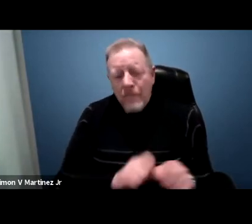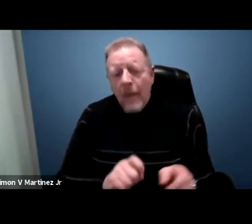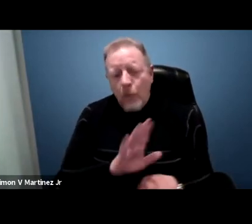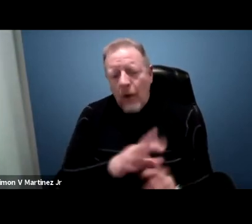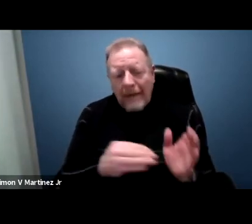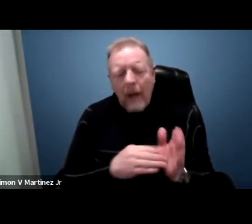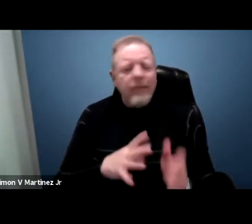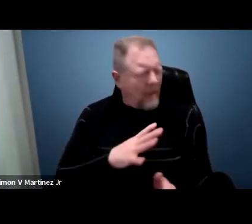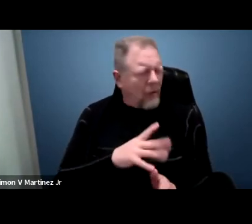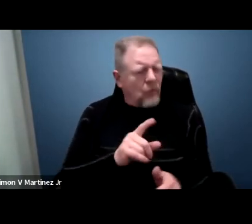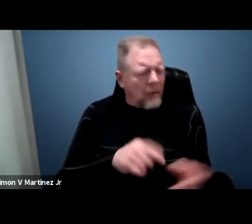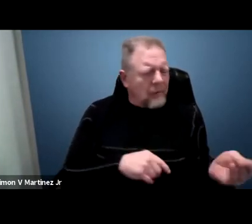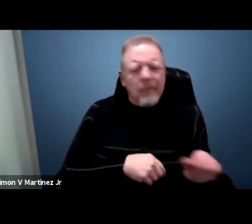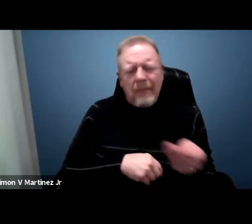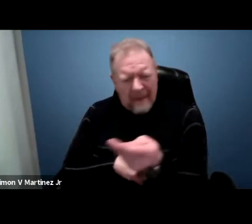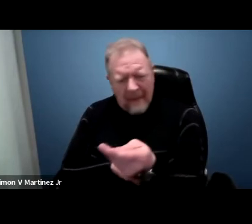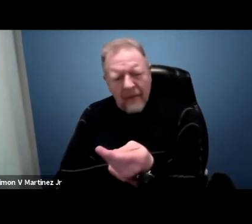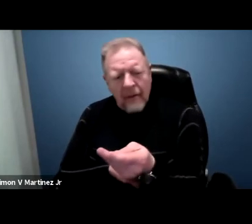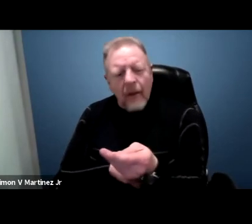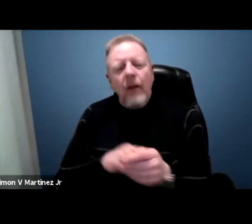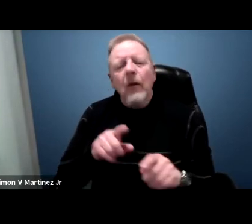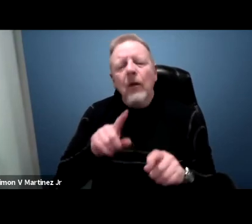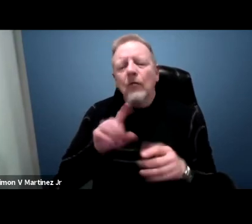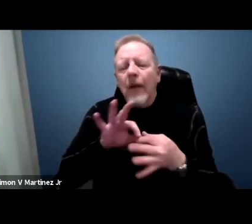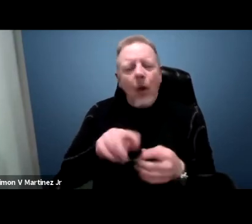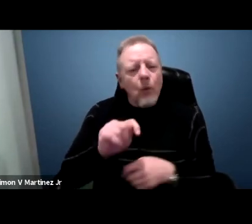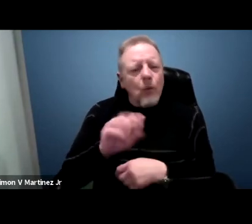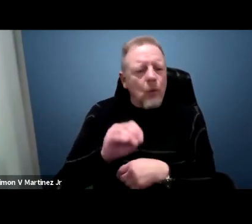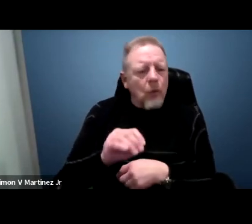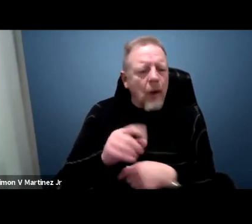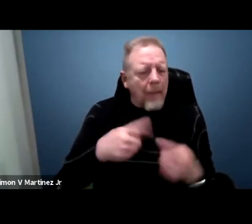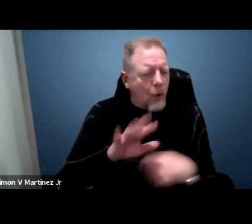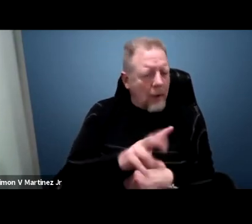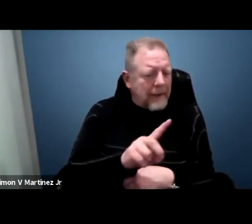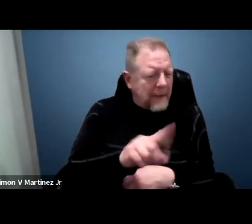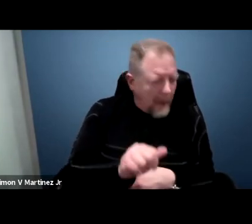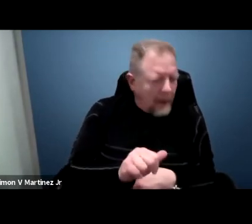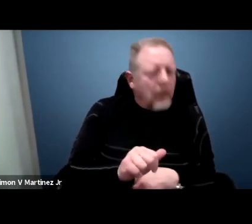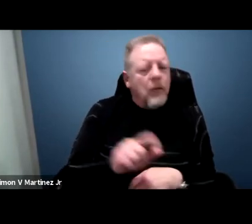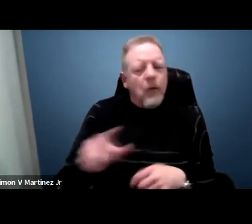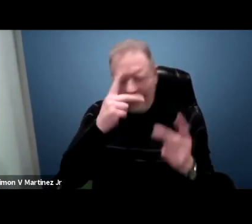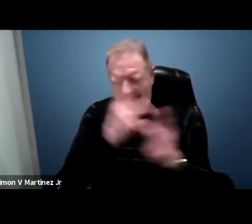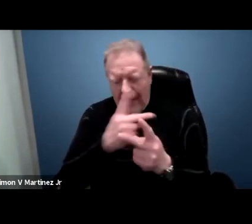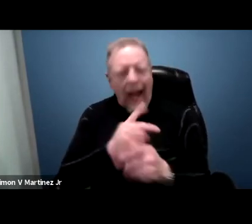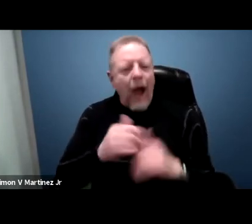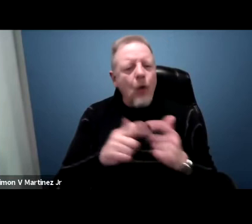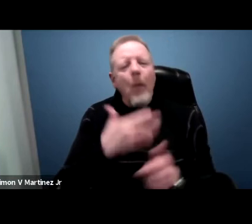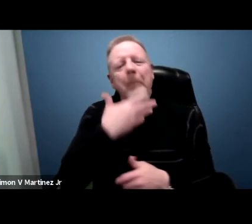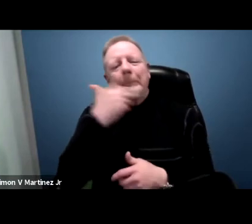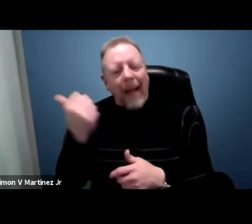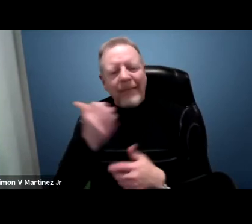if they're looking for more information as to about your disability so they can figure out how to best accommodate it.